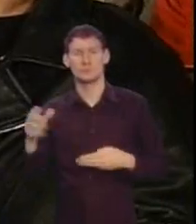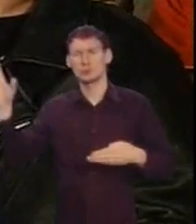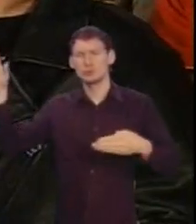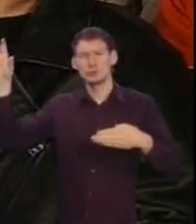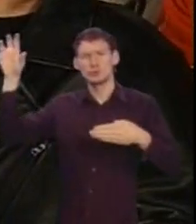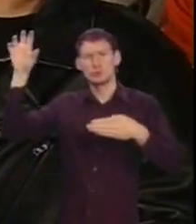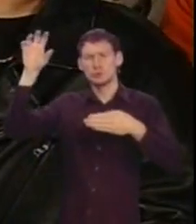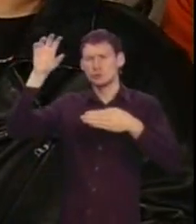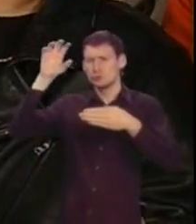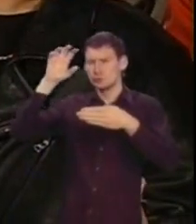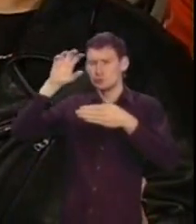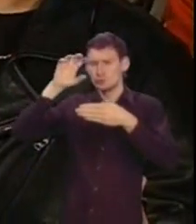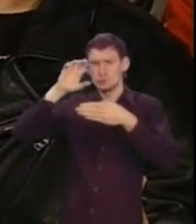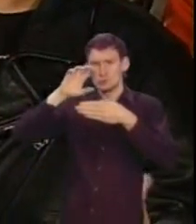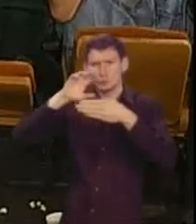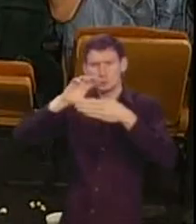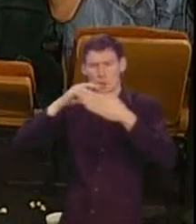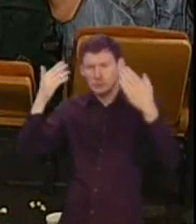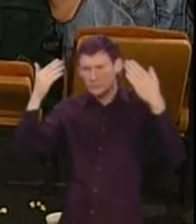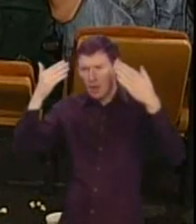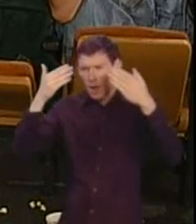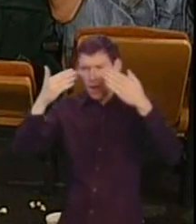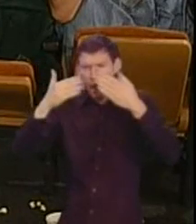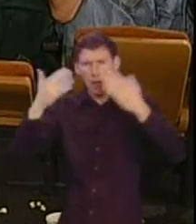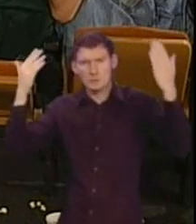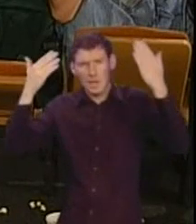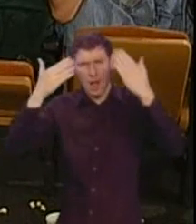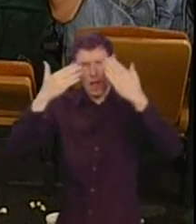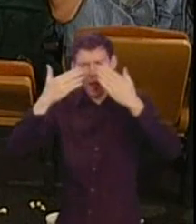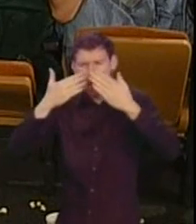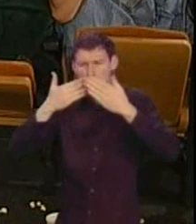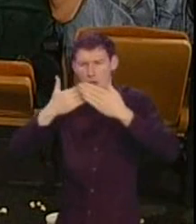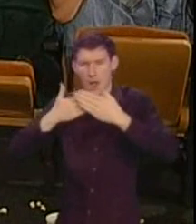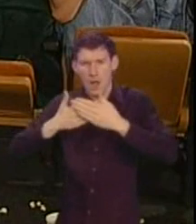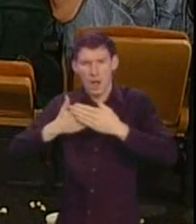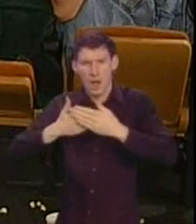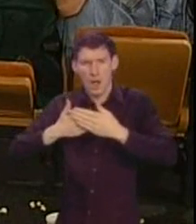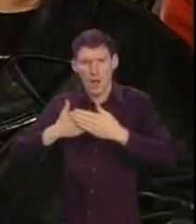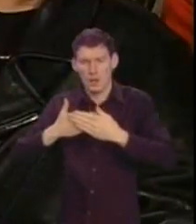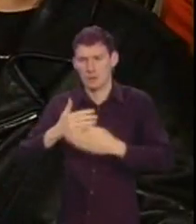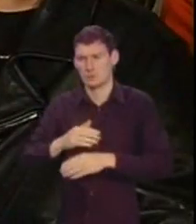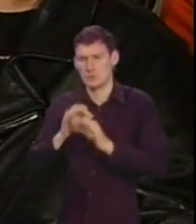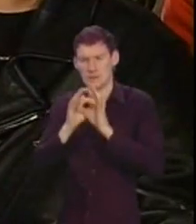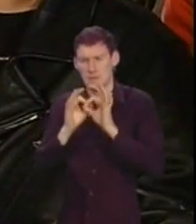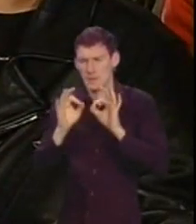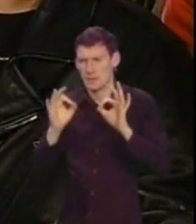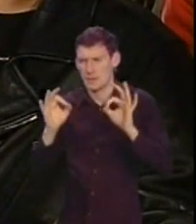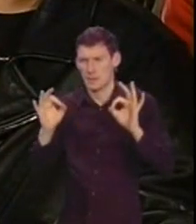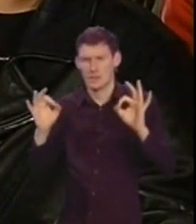Sun falling. Dark. Darker. Even darker.